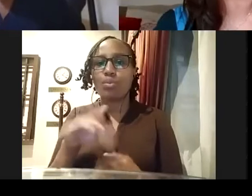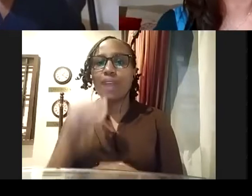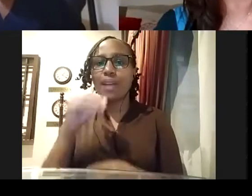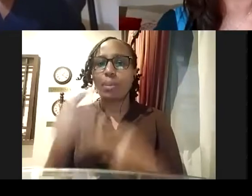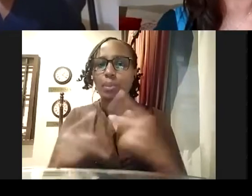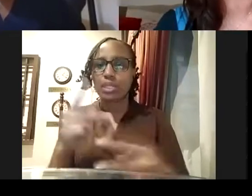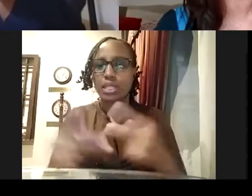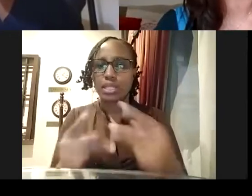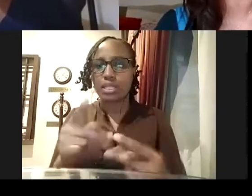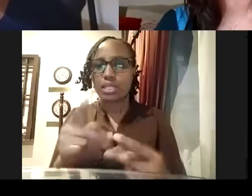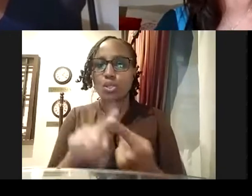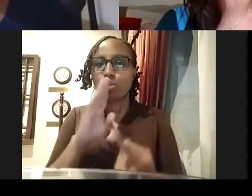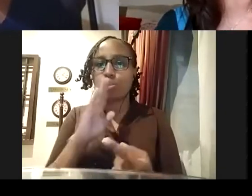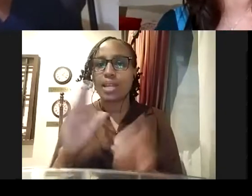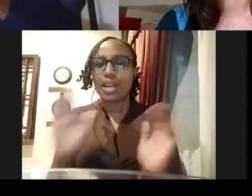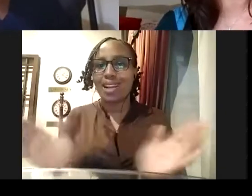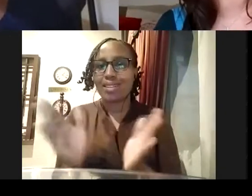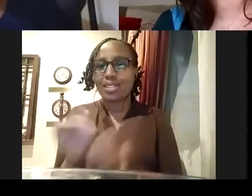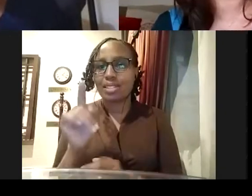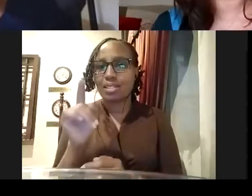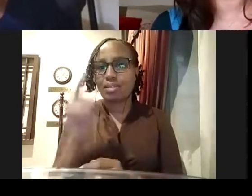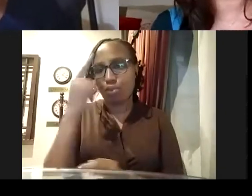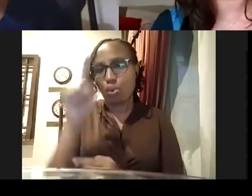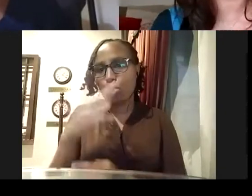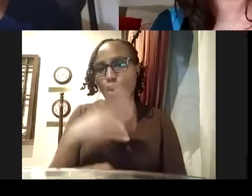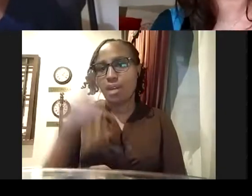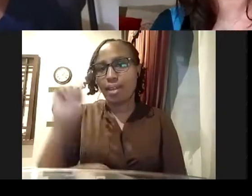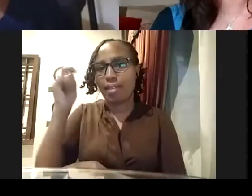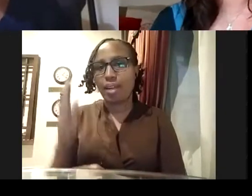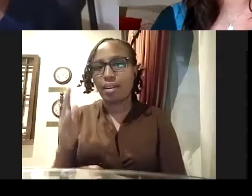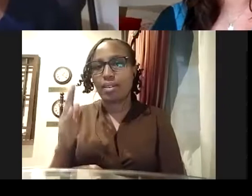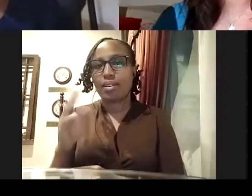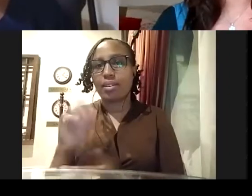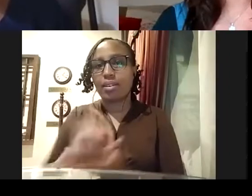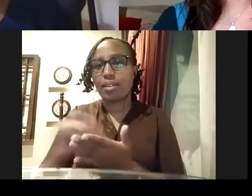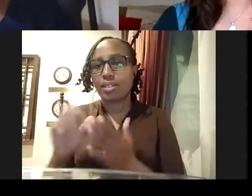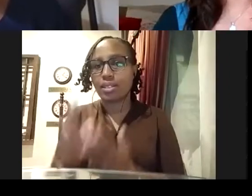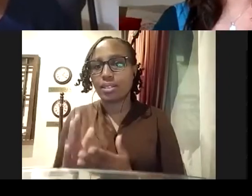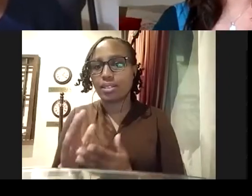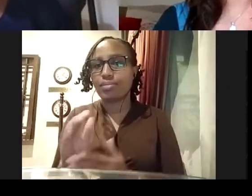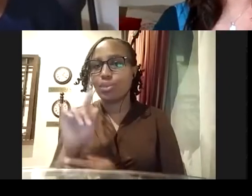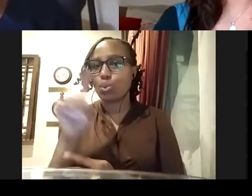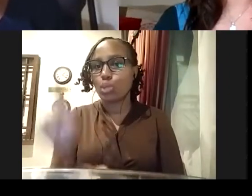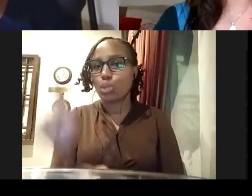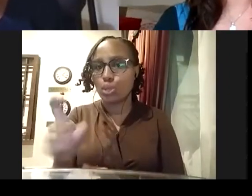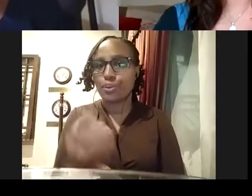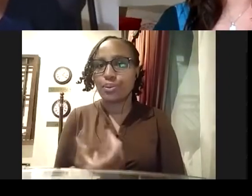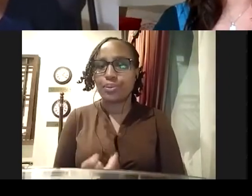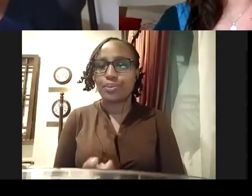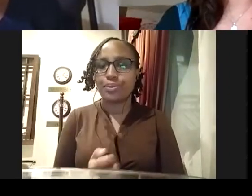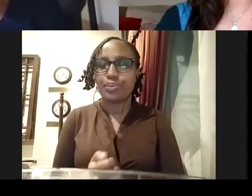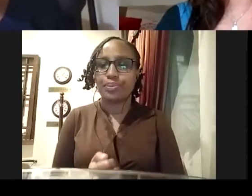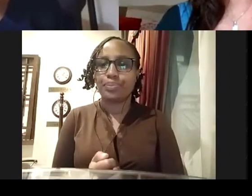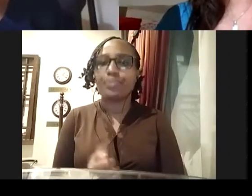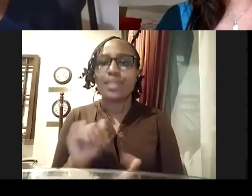process to be an empowering one for you and other Kenyan writers? Thanks, Adele, for your question. That's a really good